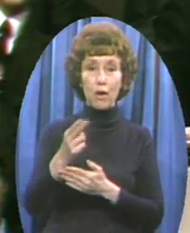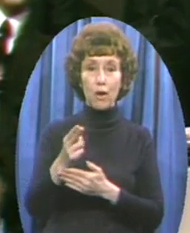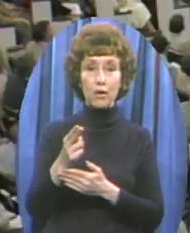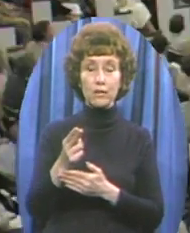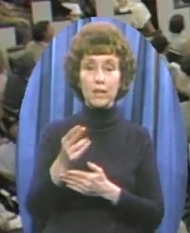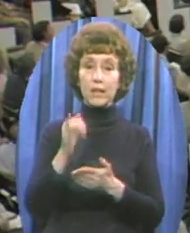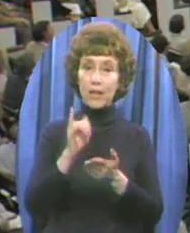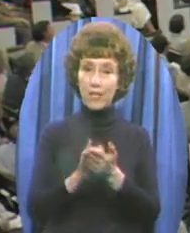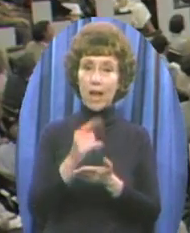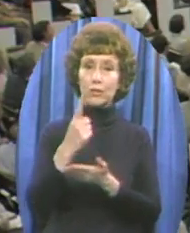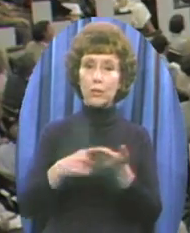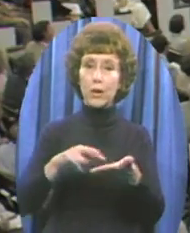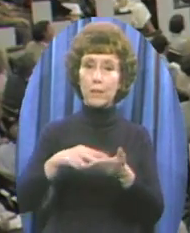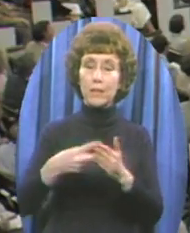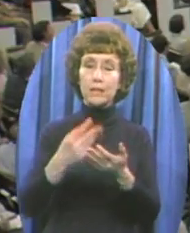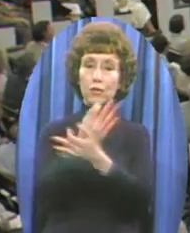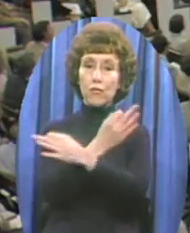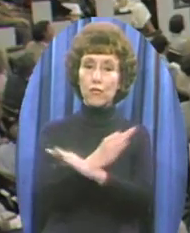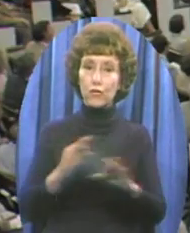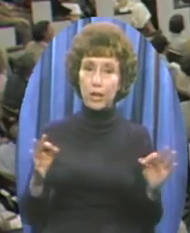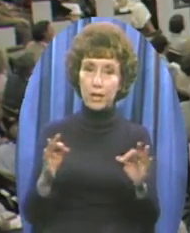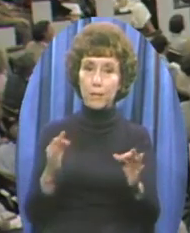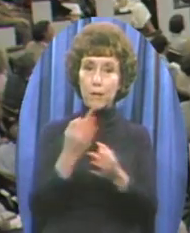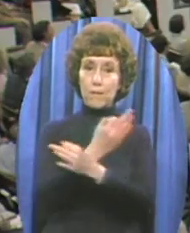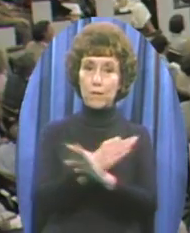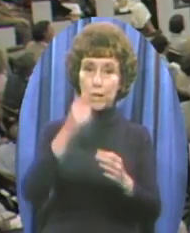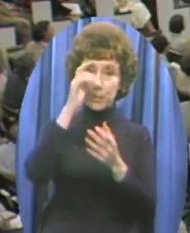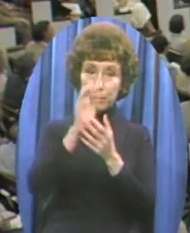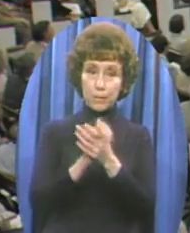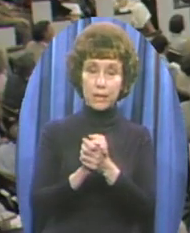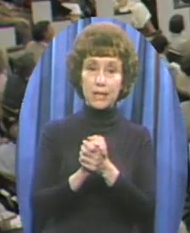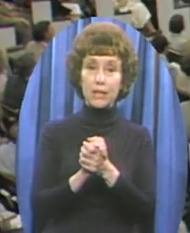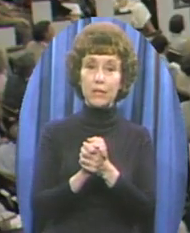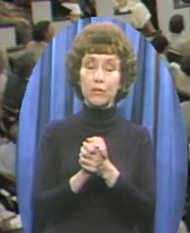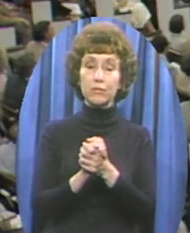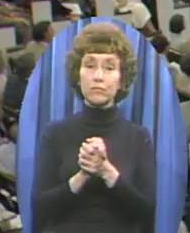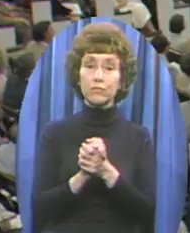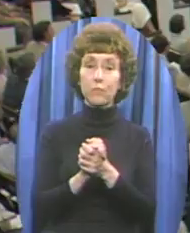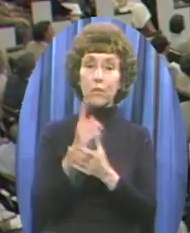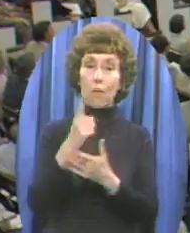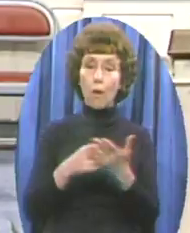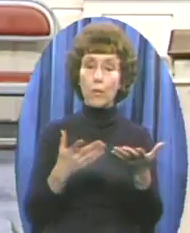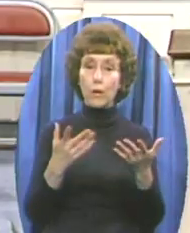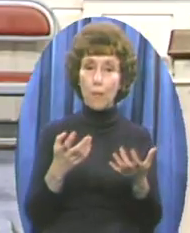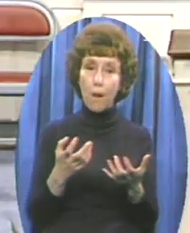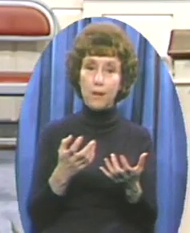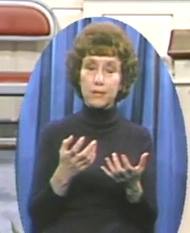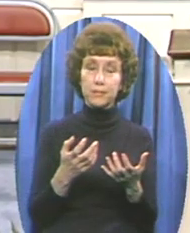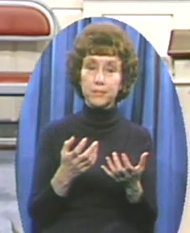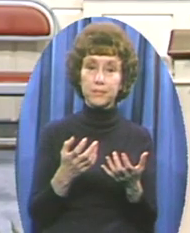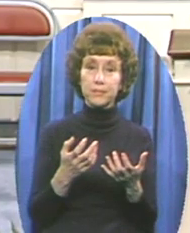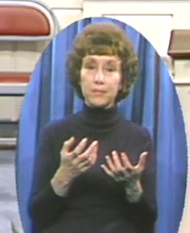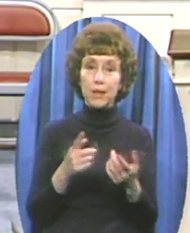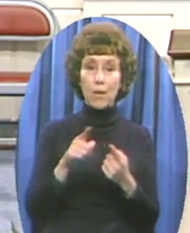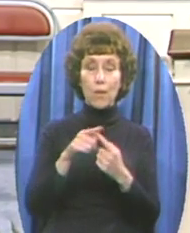evangelize, and nobody can do anything about it. When I hear in the state of Maryland that some religious